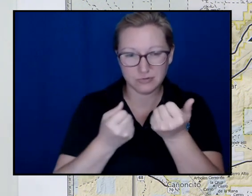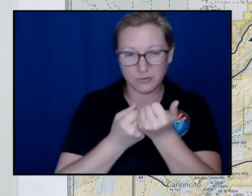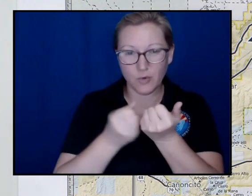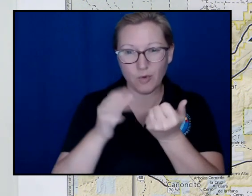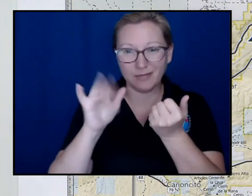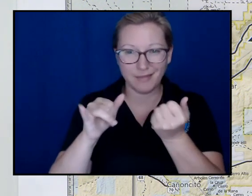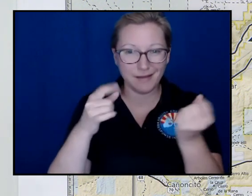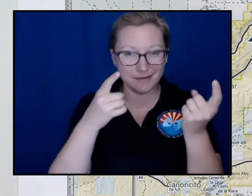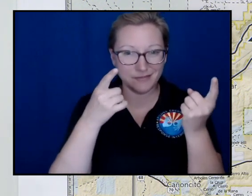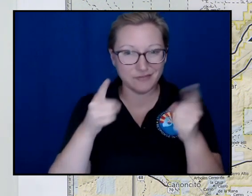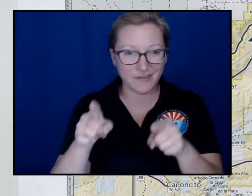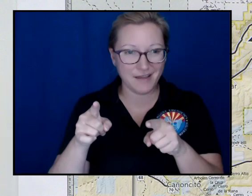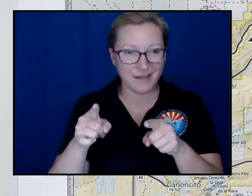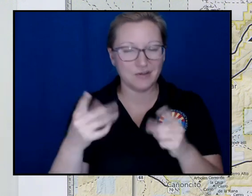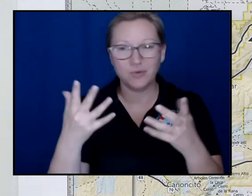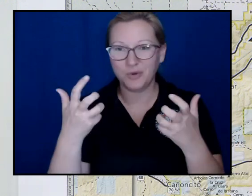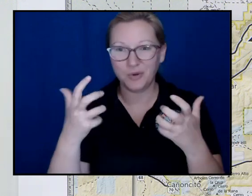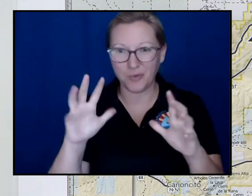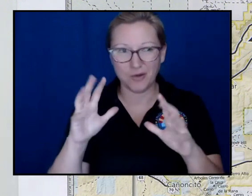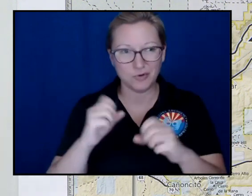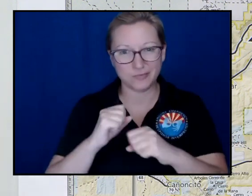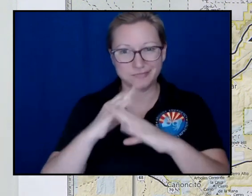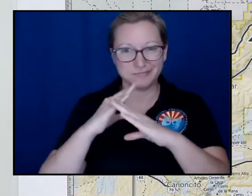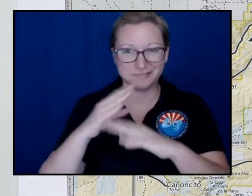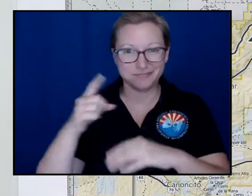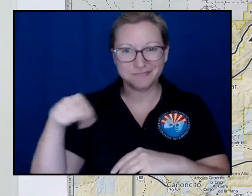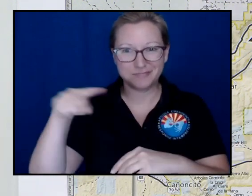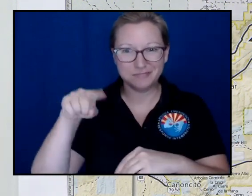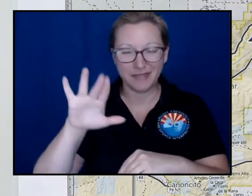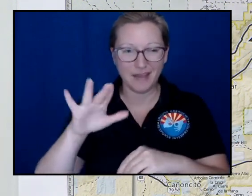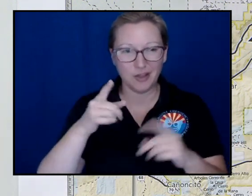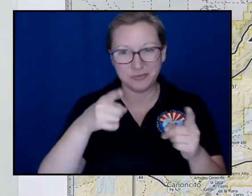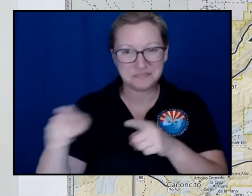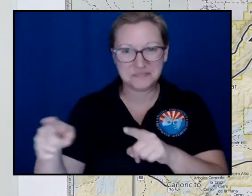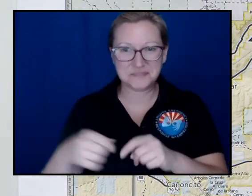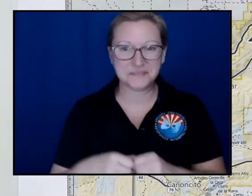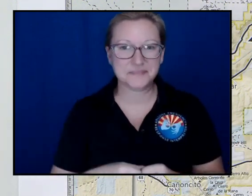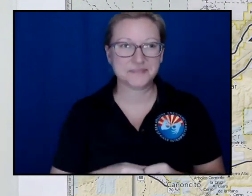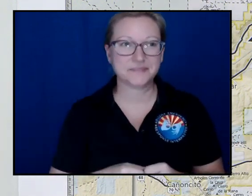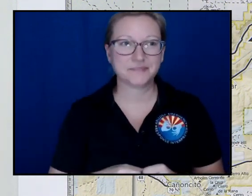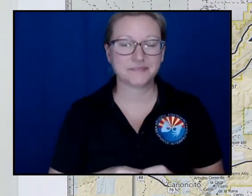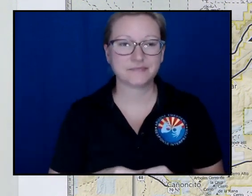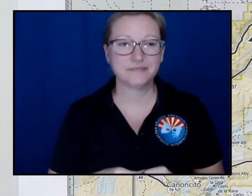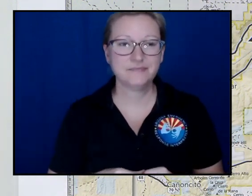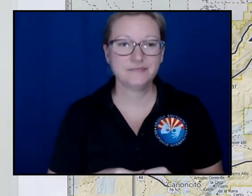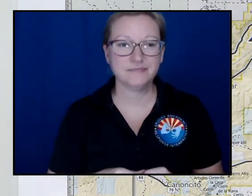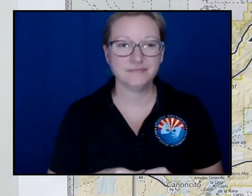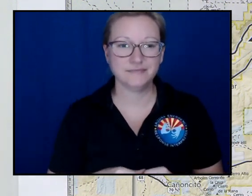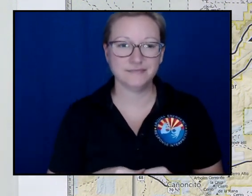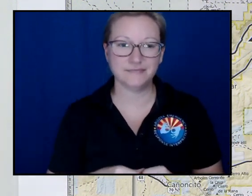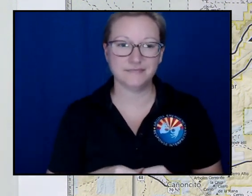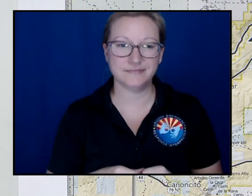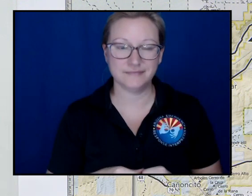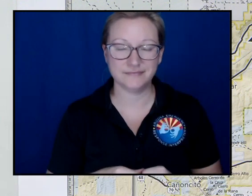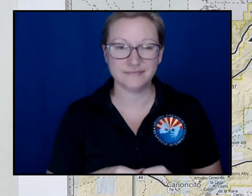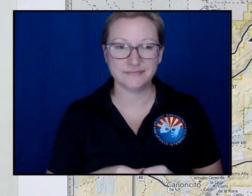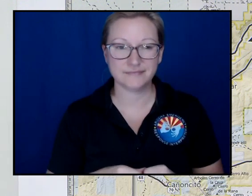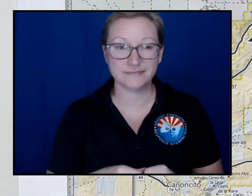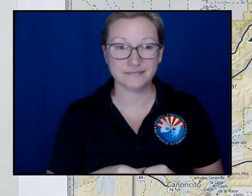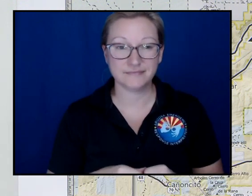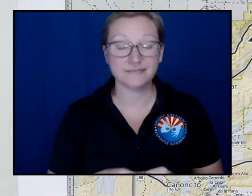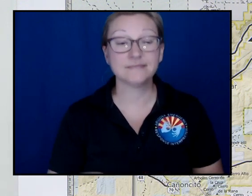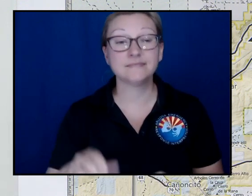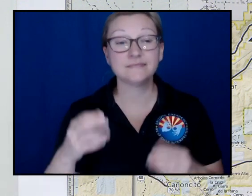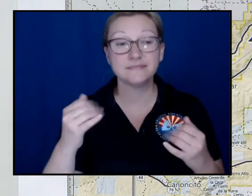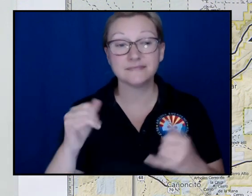don't get in the way of that. Going into continuing on down, Division